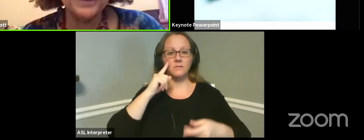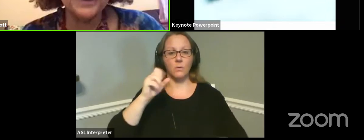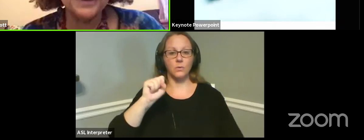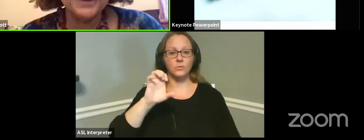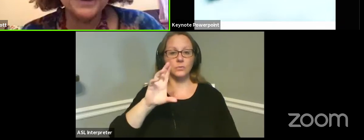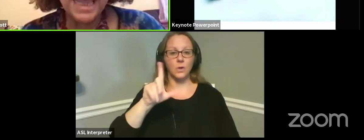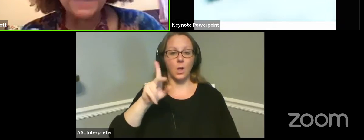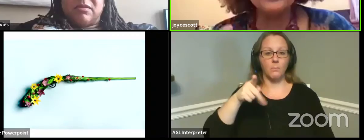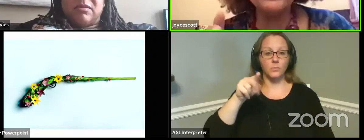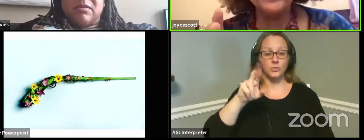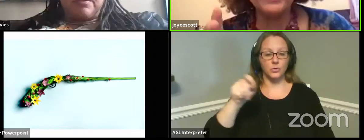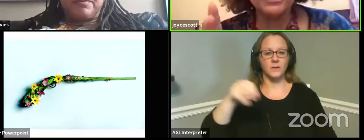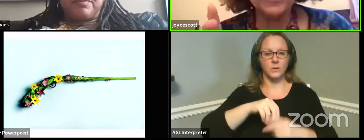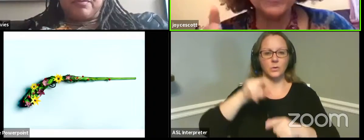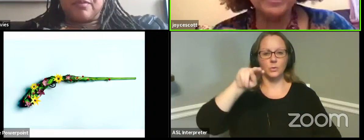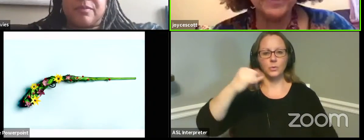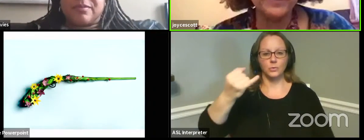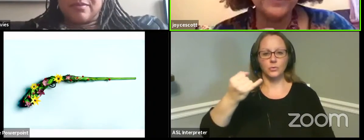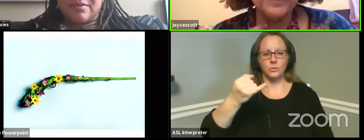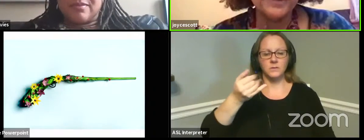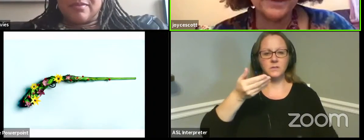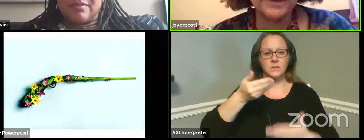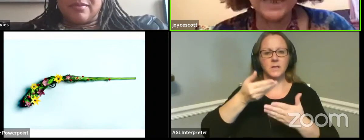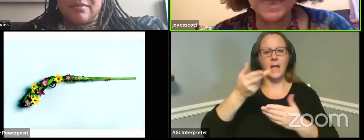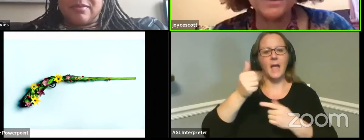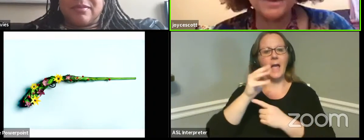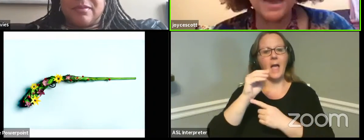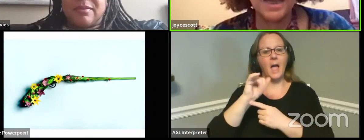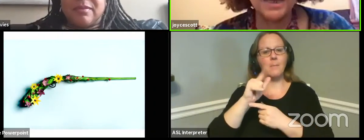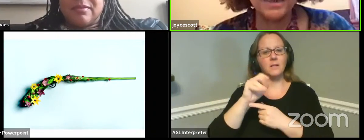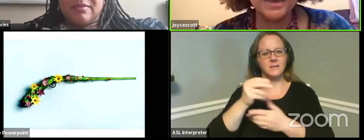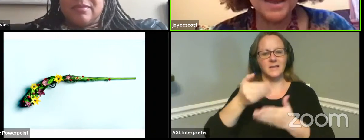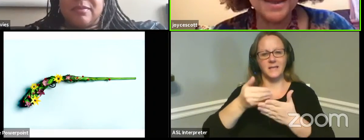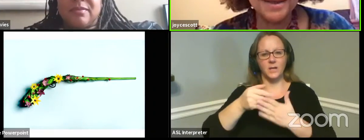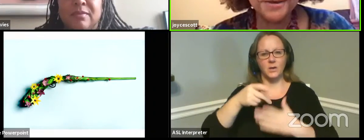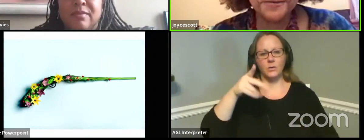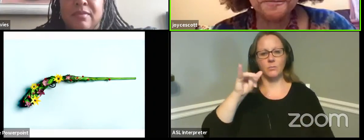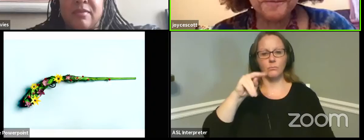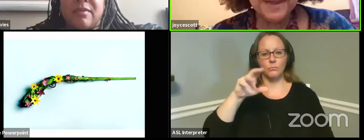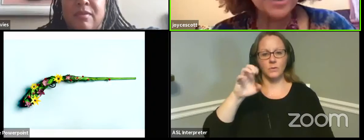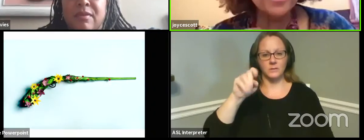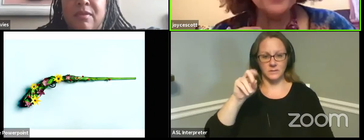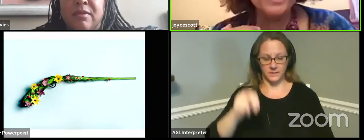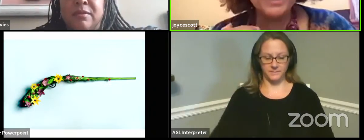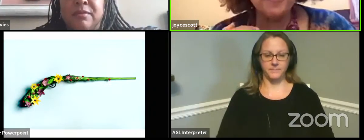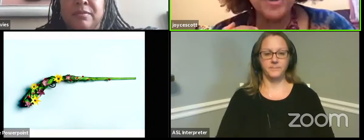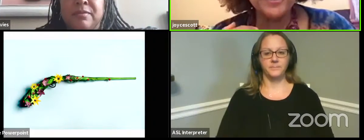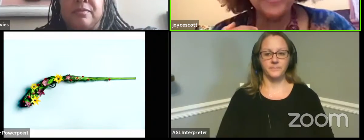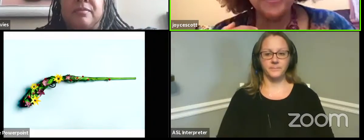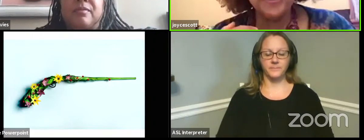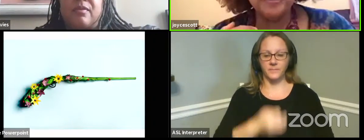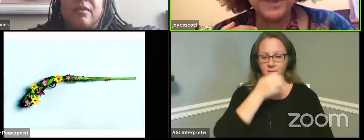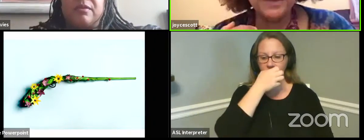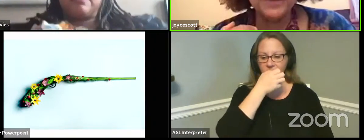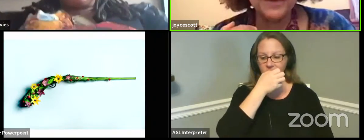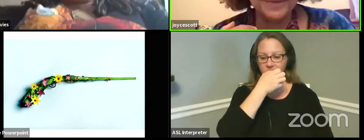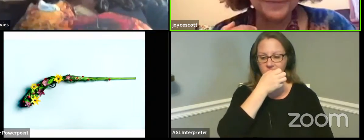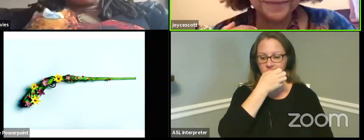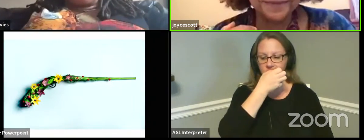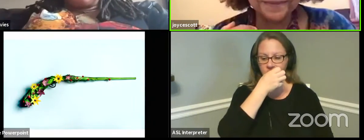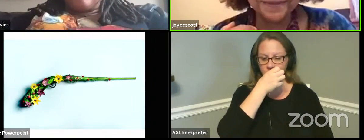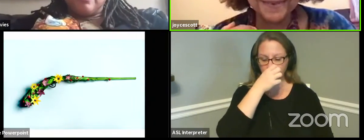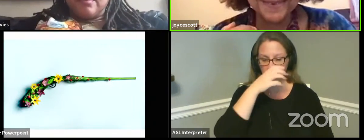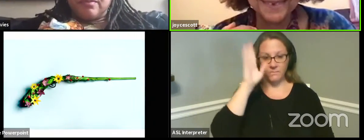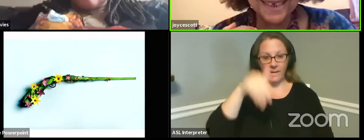Jersey, Hamilton, really close to Princeton. And I knew that I wanted to do a